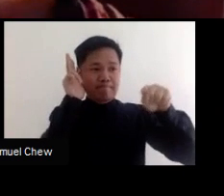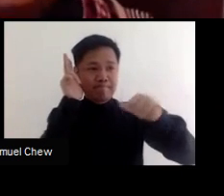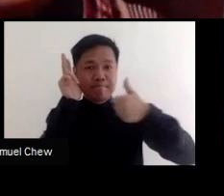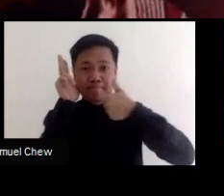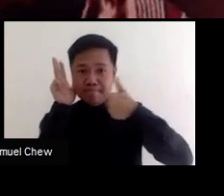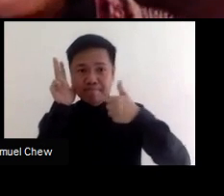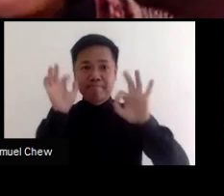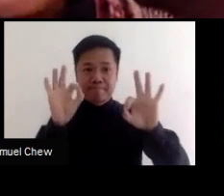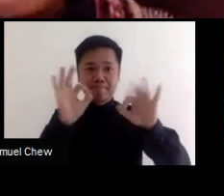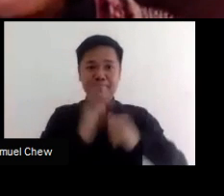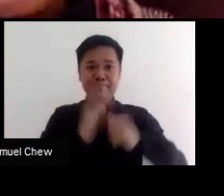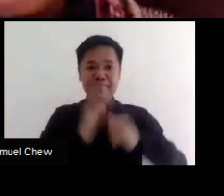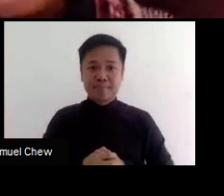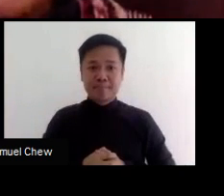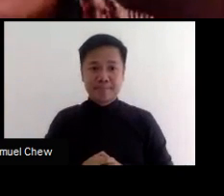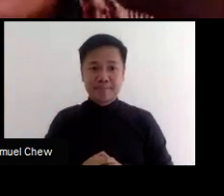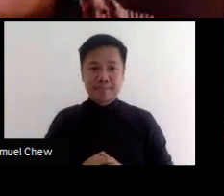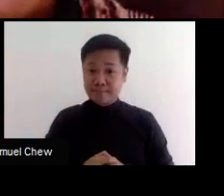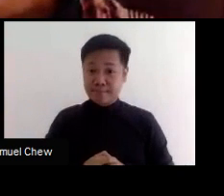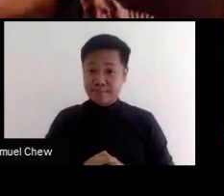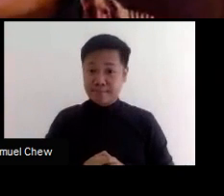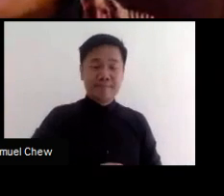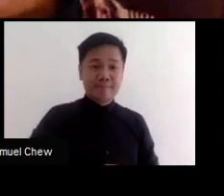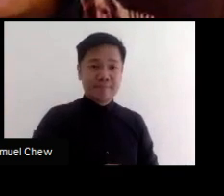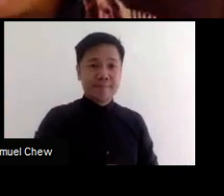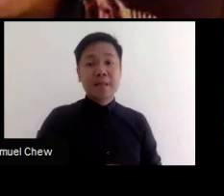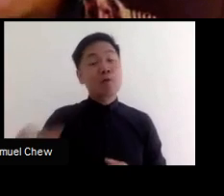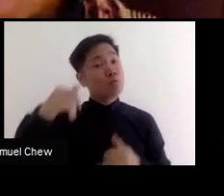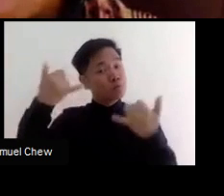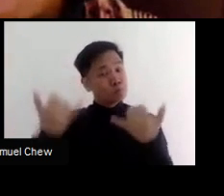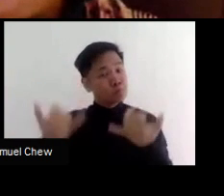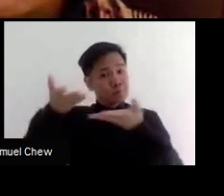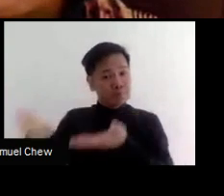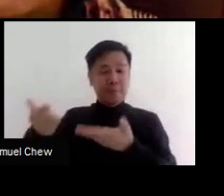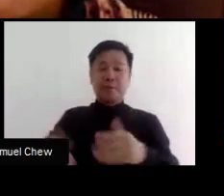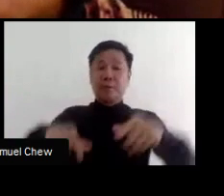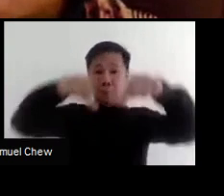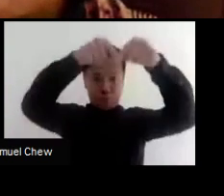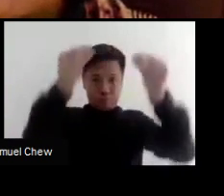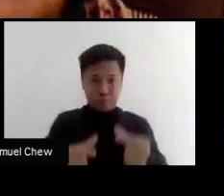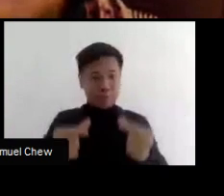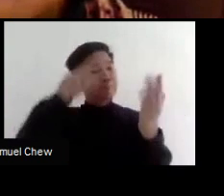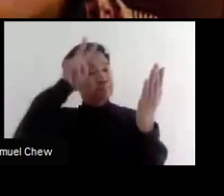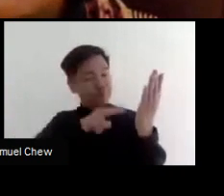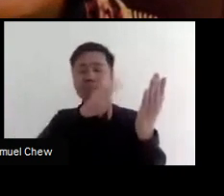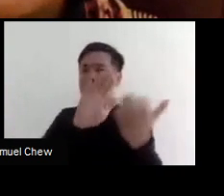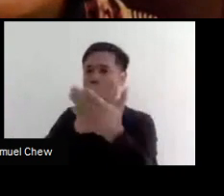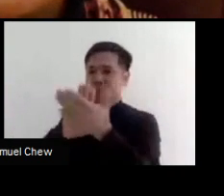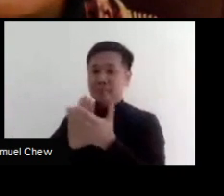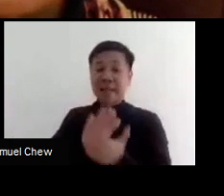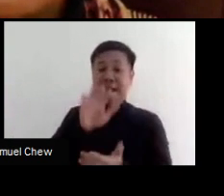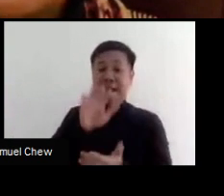you. So, regarding this document, we congratulate this approach to use SDGs indicators for